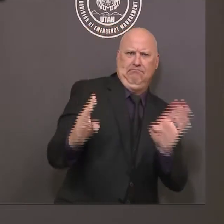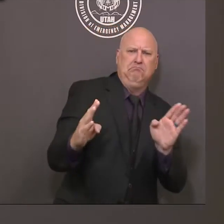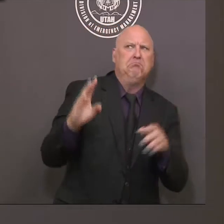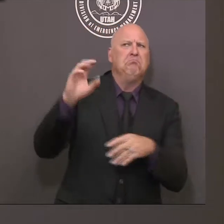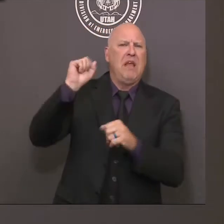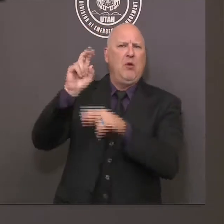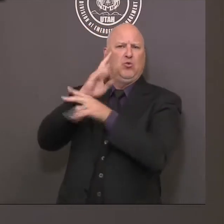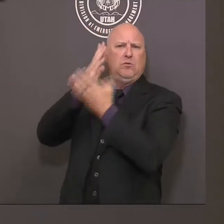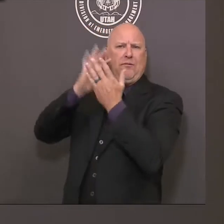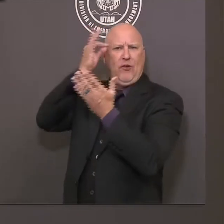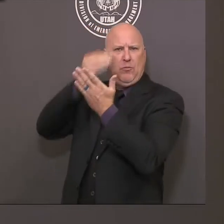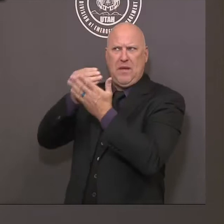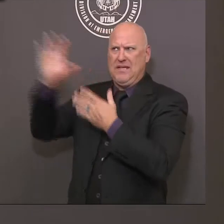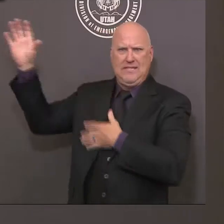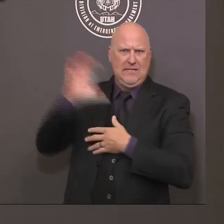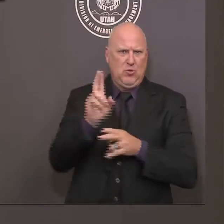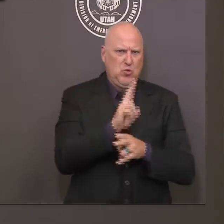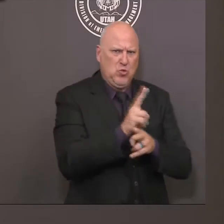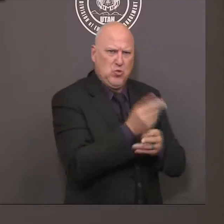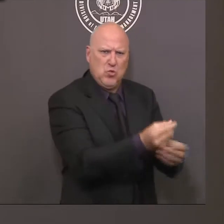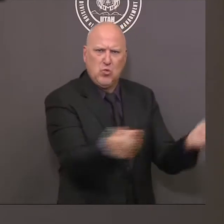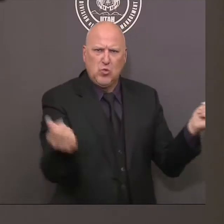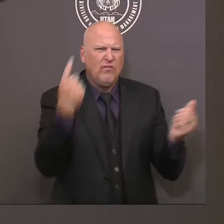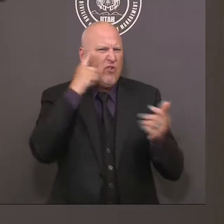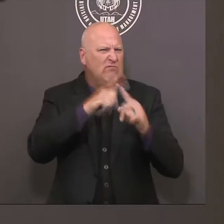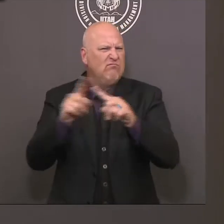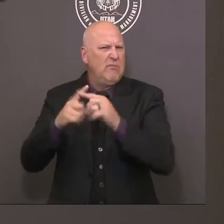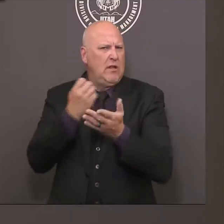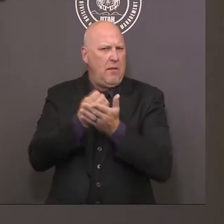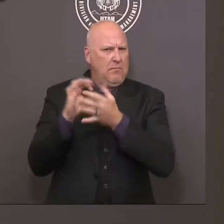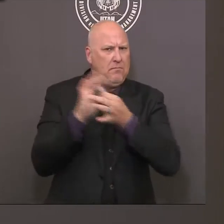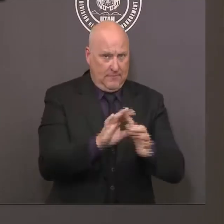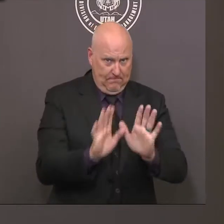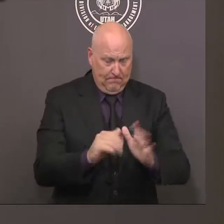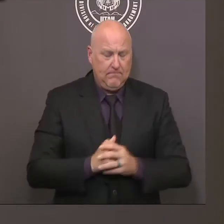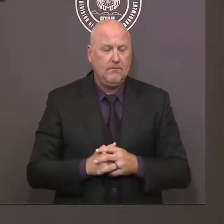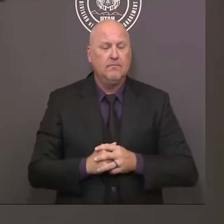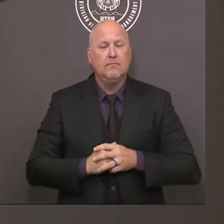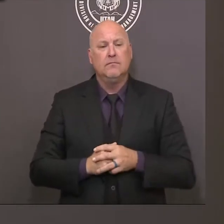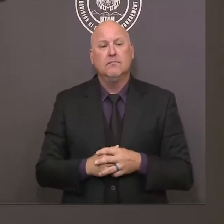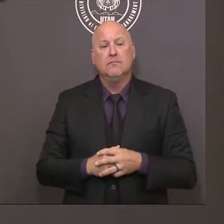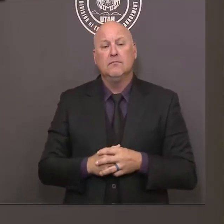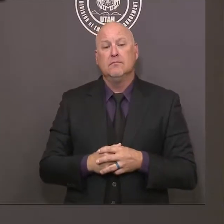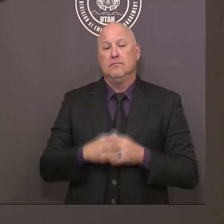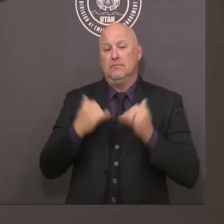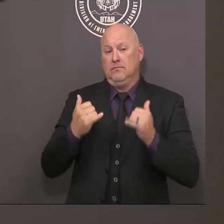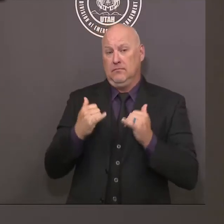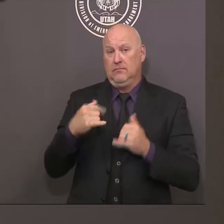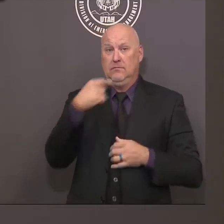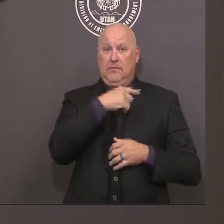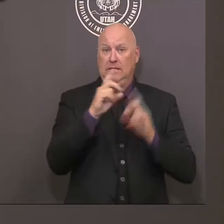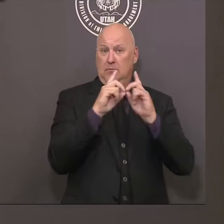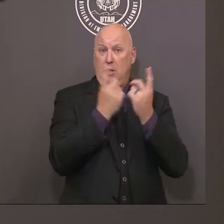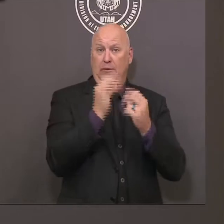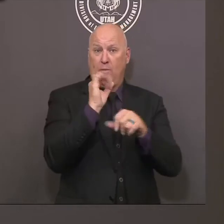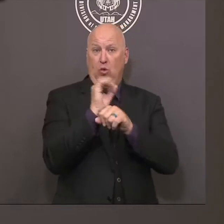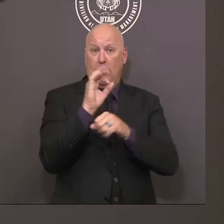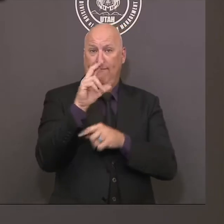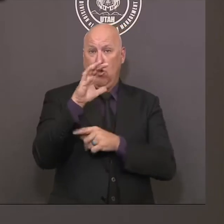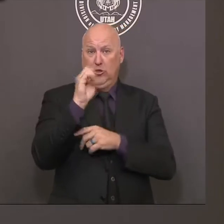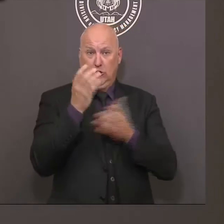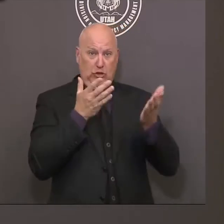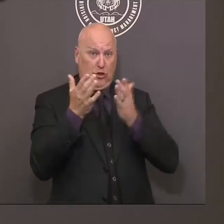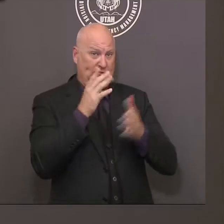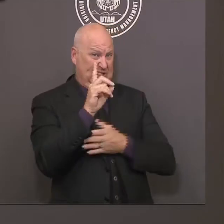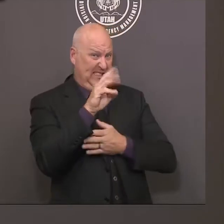with working with unemployed Utahns to align worker skills with available jobs and providing employment